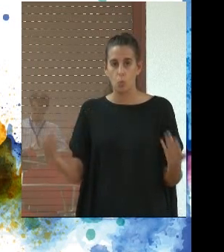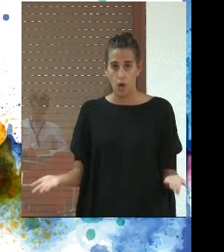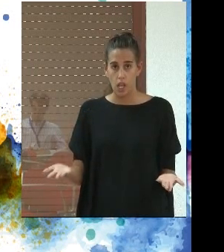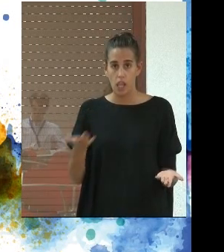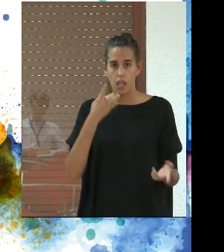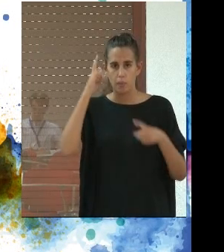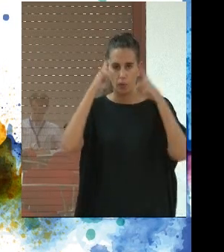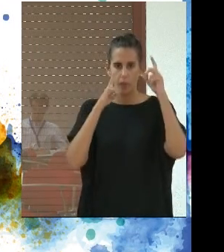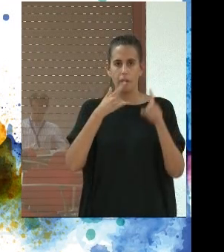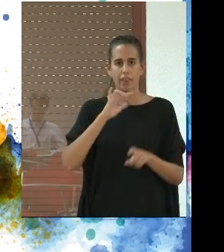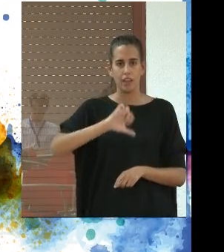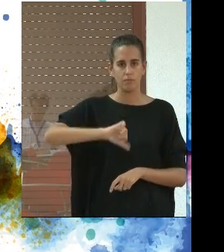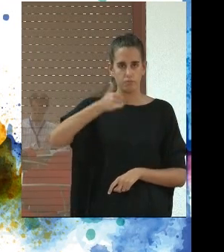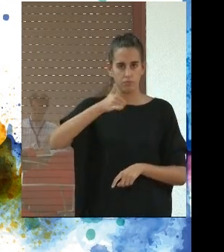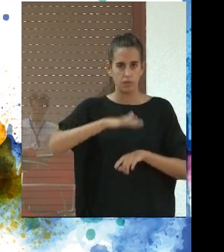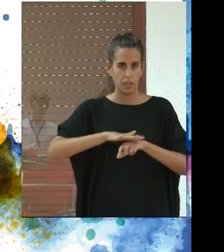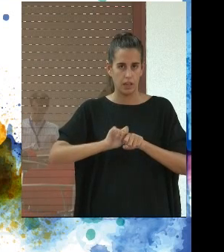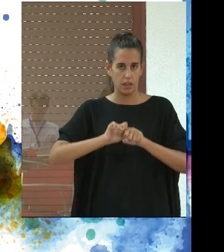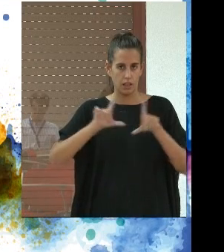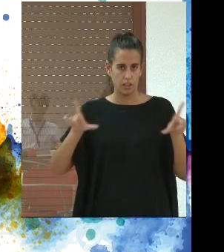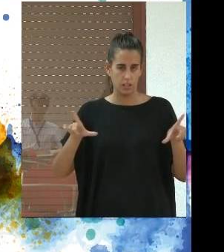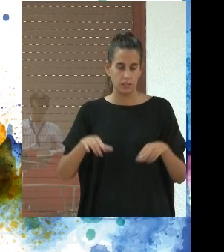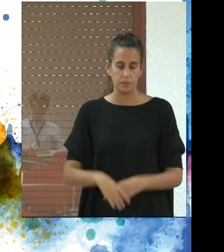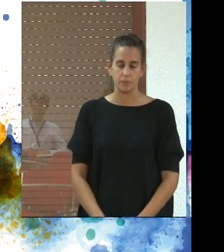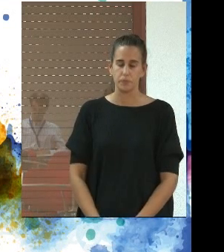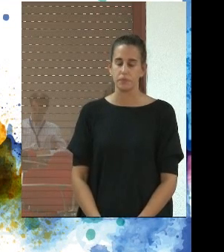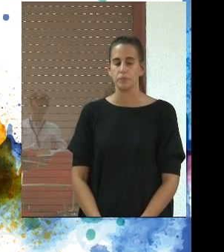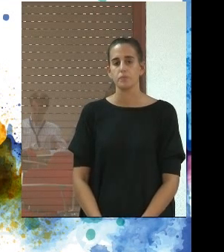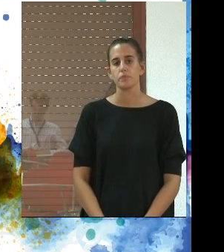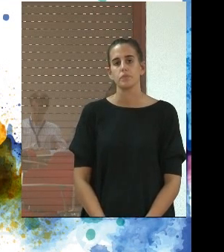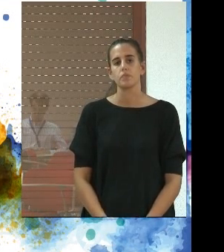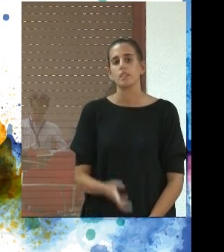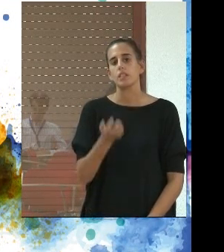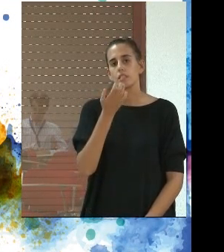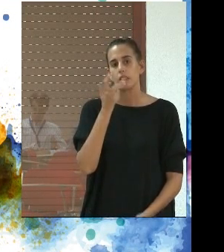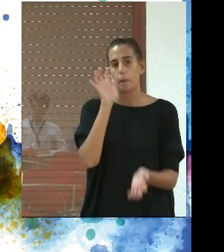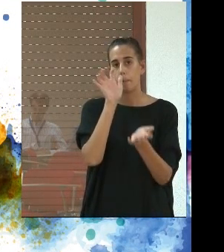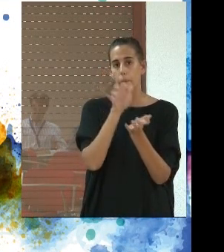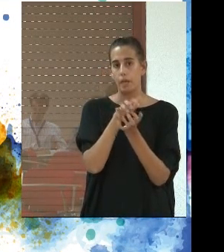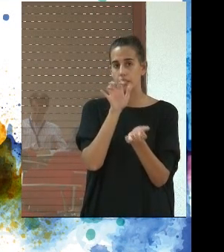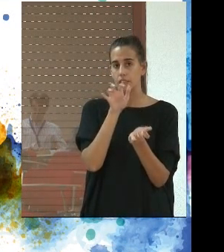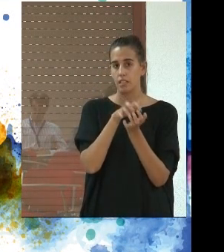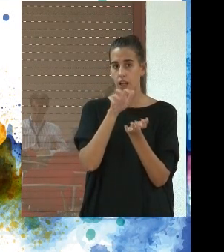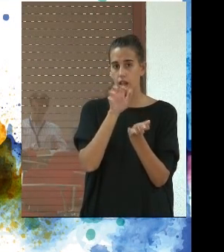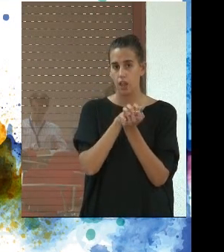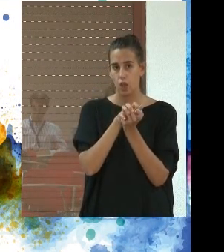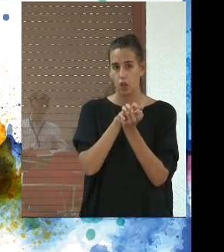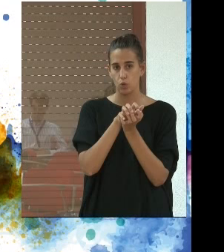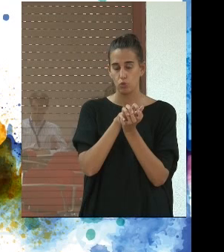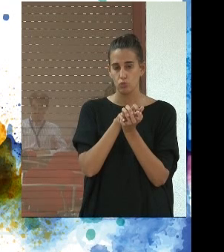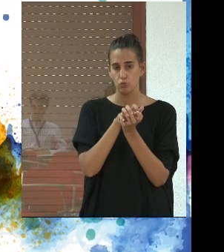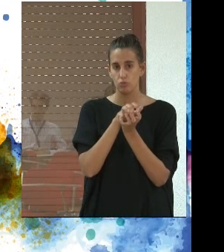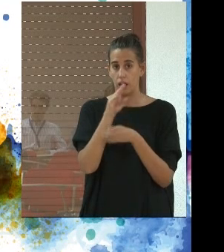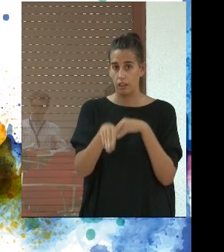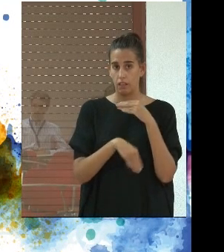action, they use the eyes and the eyebrows to command these type of devices. If